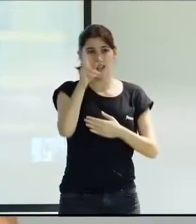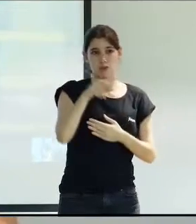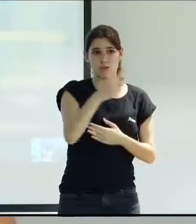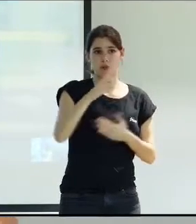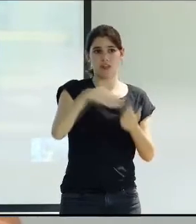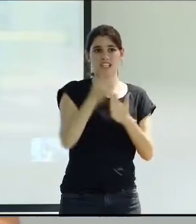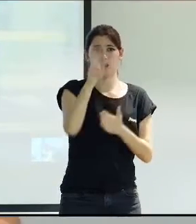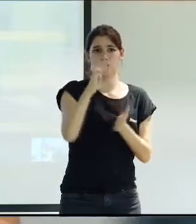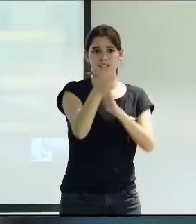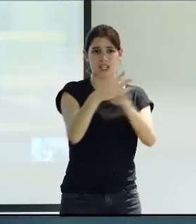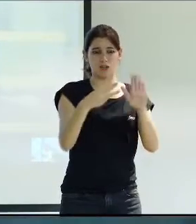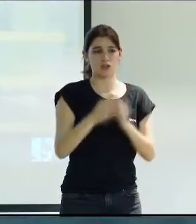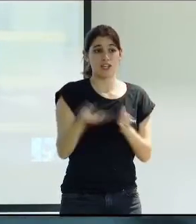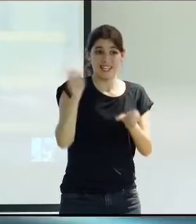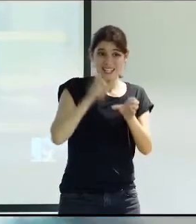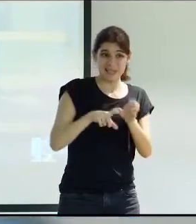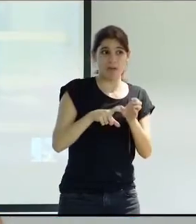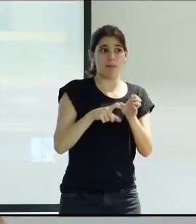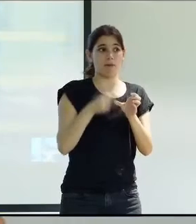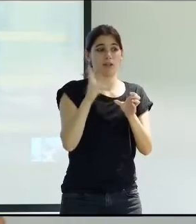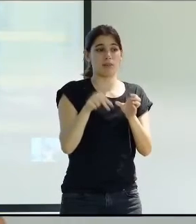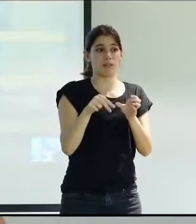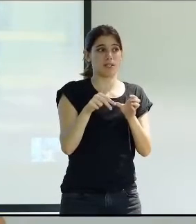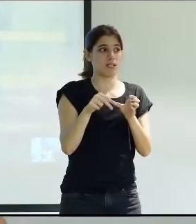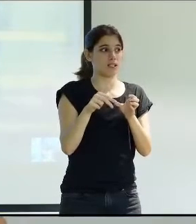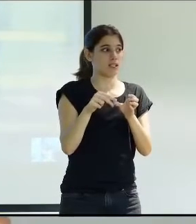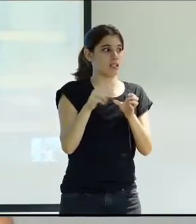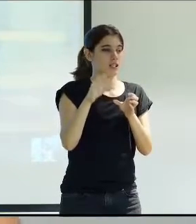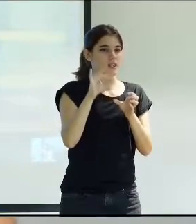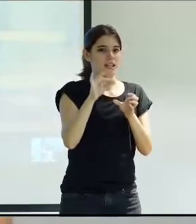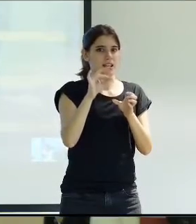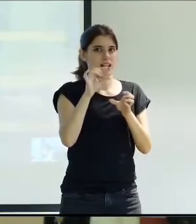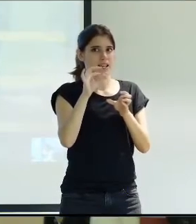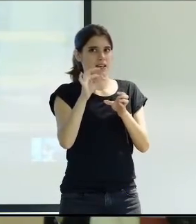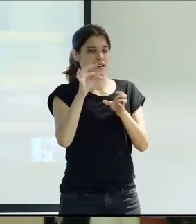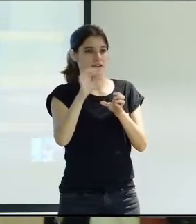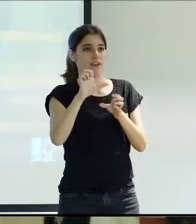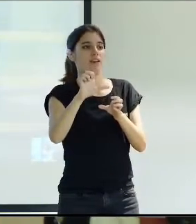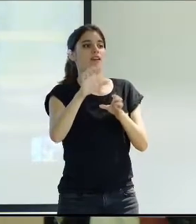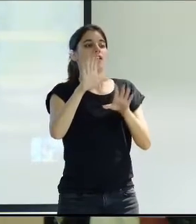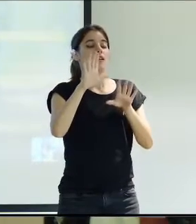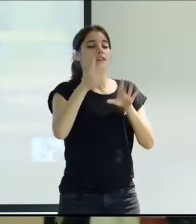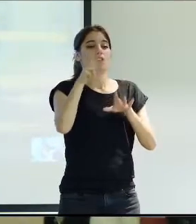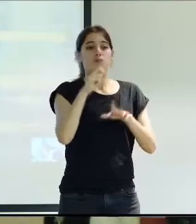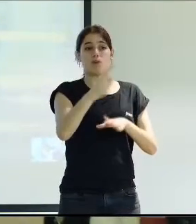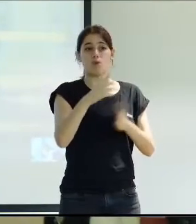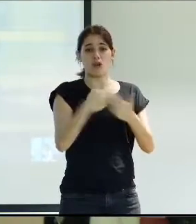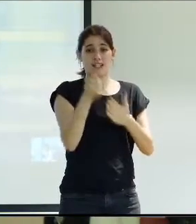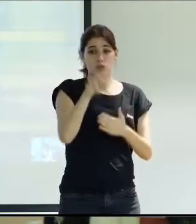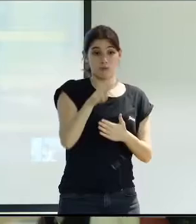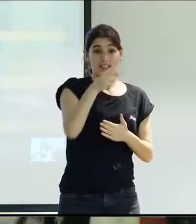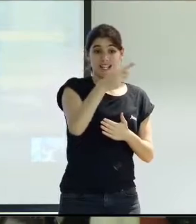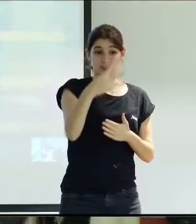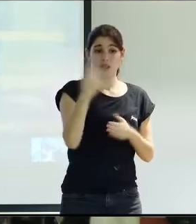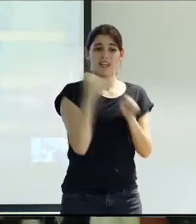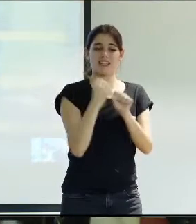and has held various different positions over the years. Our speaker is a member of EDF, or has been a member